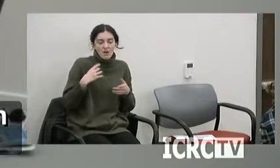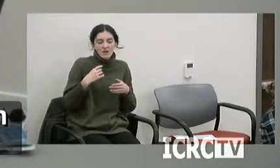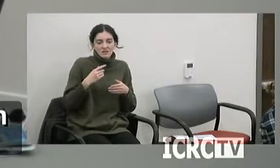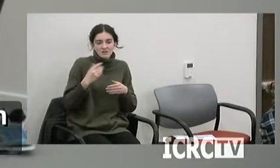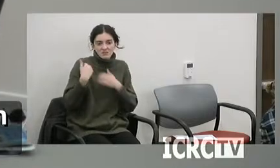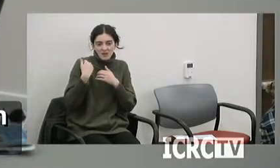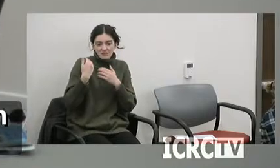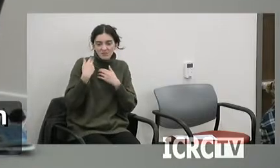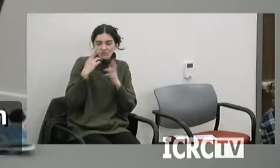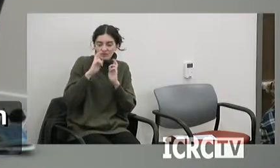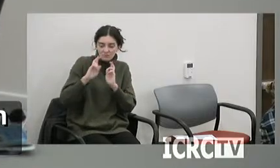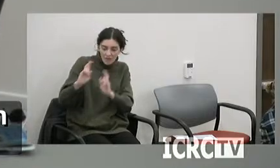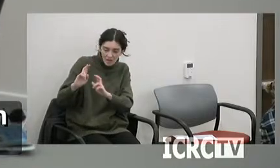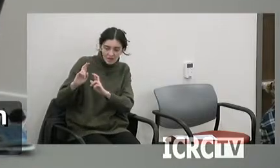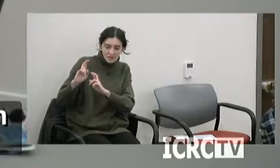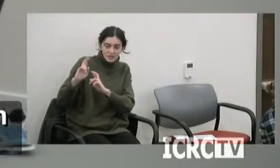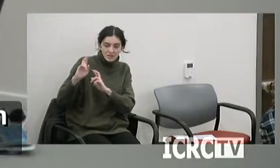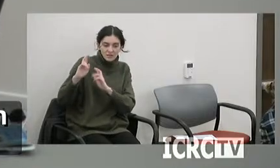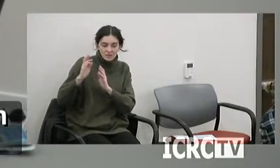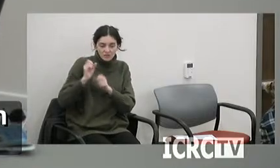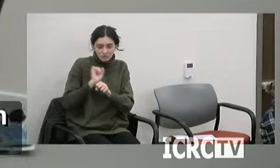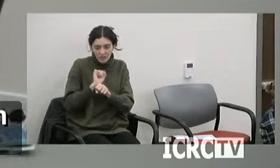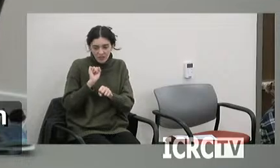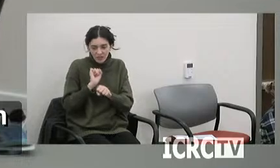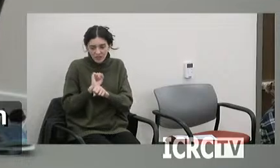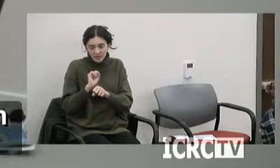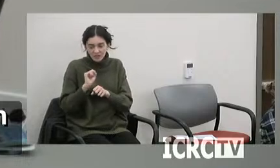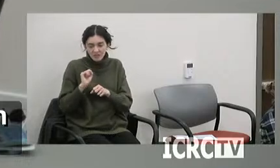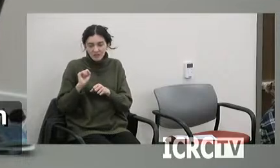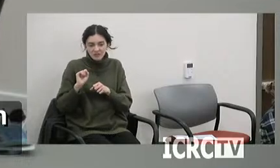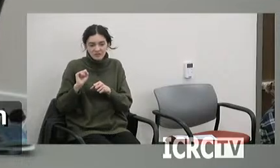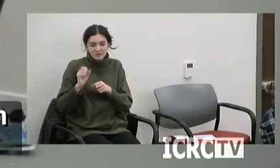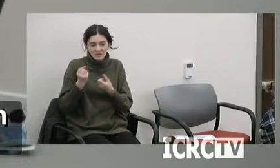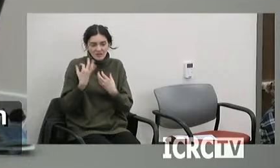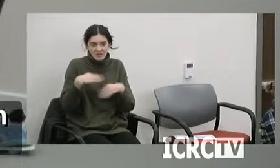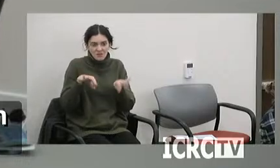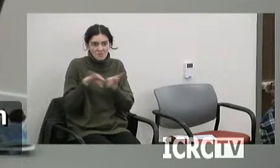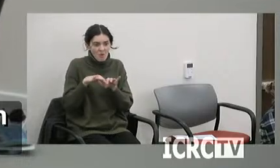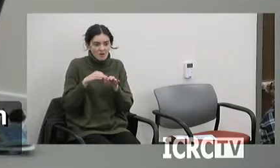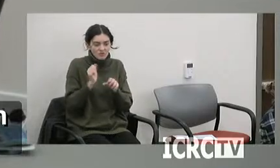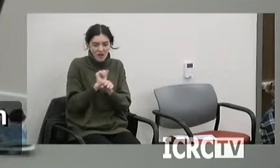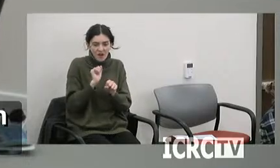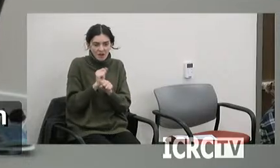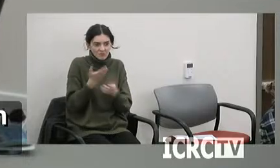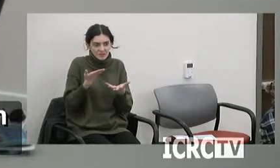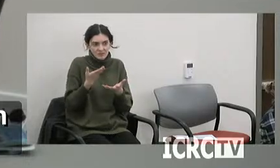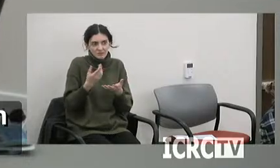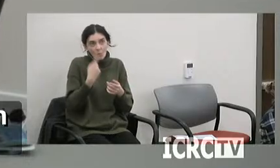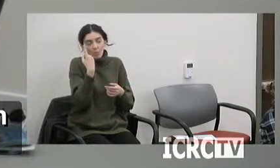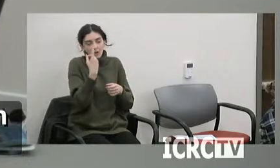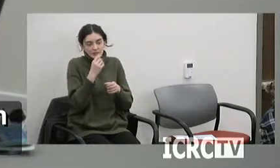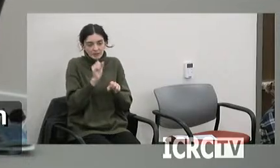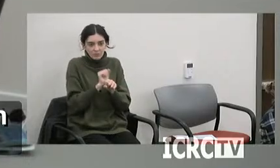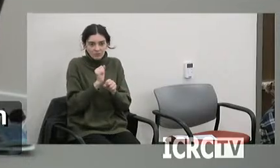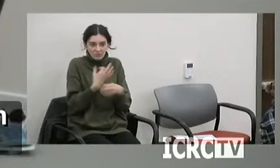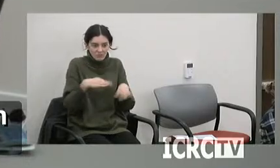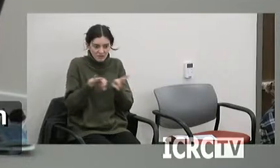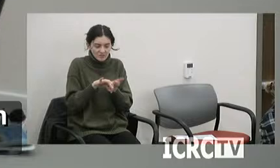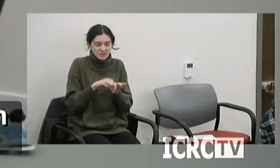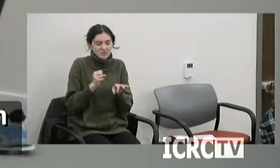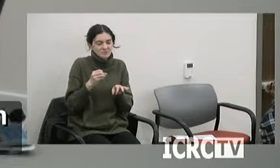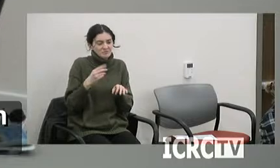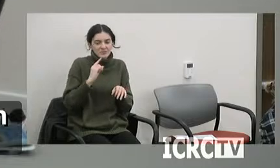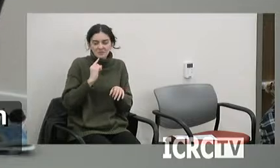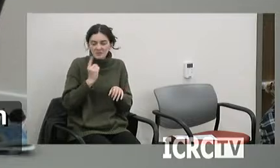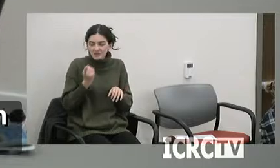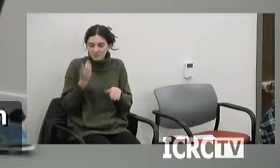and the time and the job that is done from one of the most important roles we have here. So you will be sorely missed, and